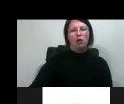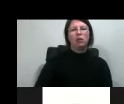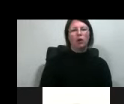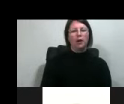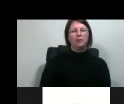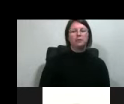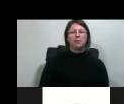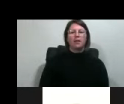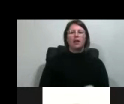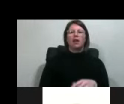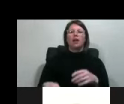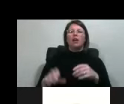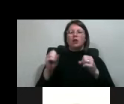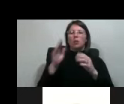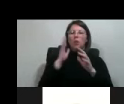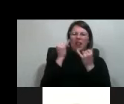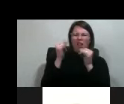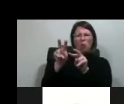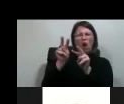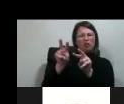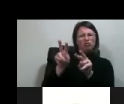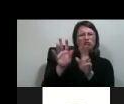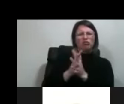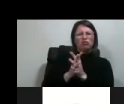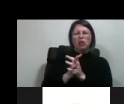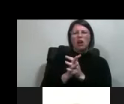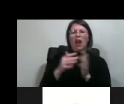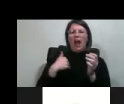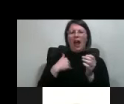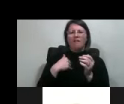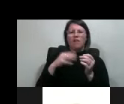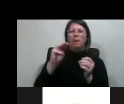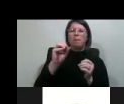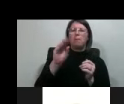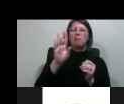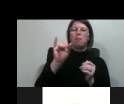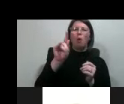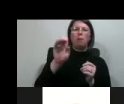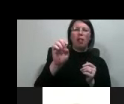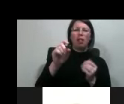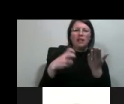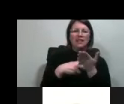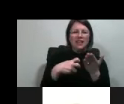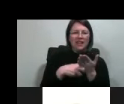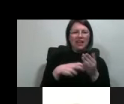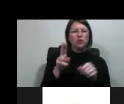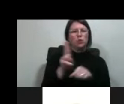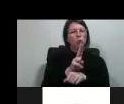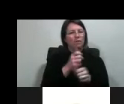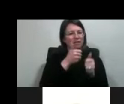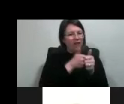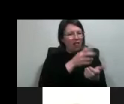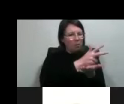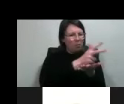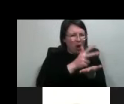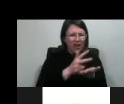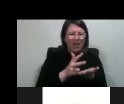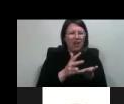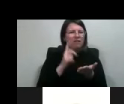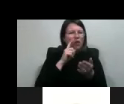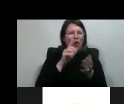ridership counts for commuter rail come in multiple forms. We have both mobile tickets. We use parking as an indicator, though it's less indicative right